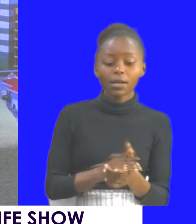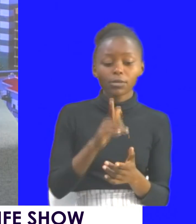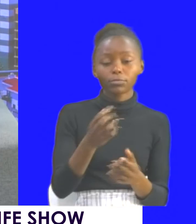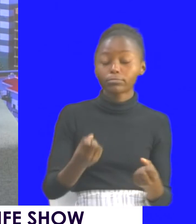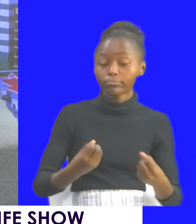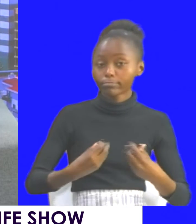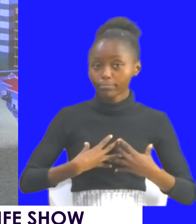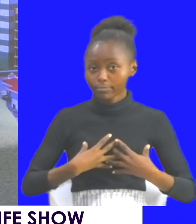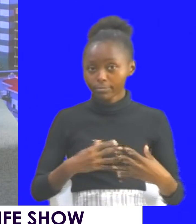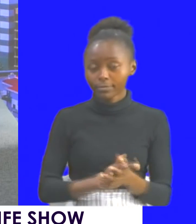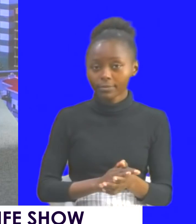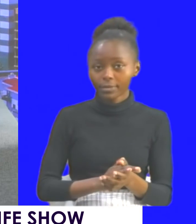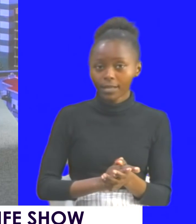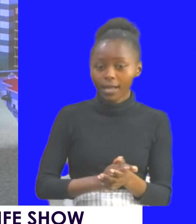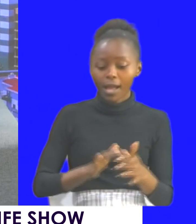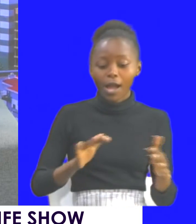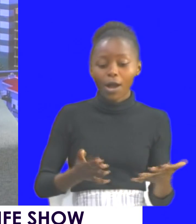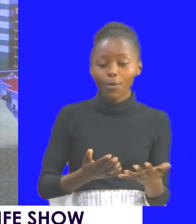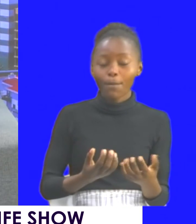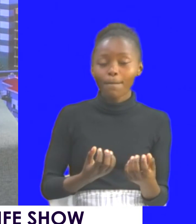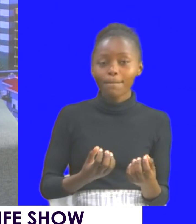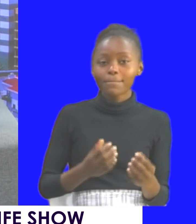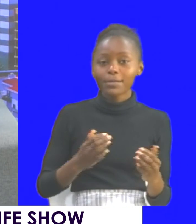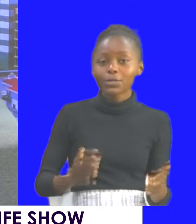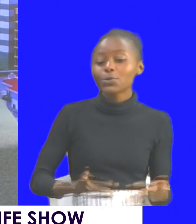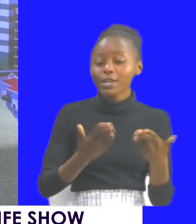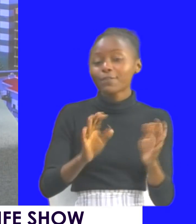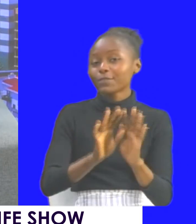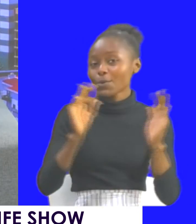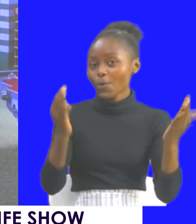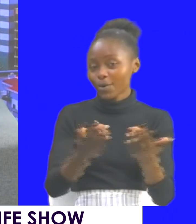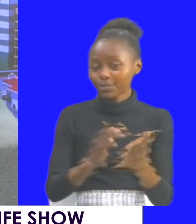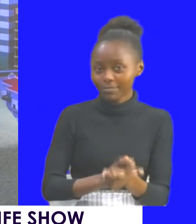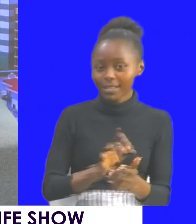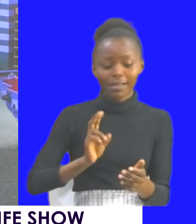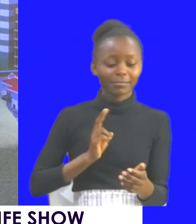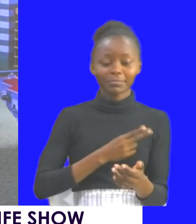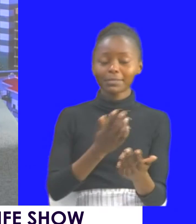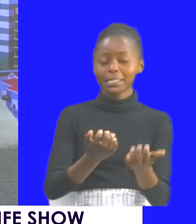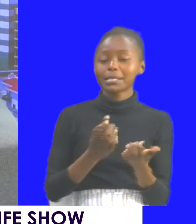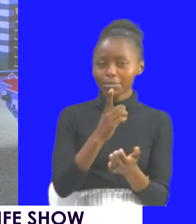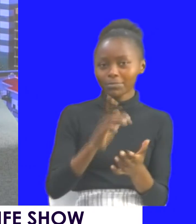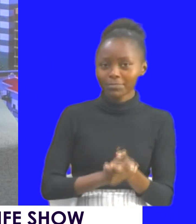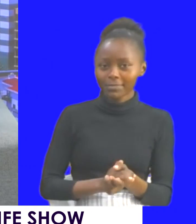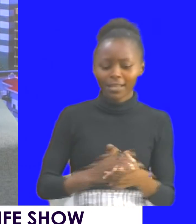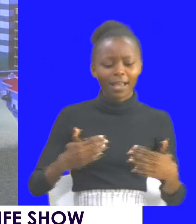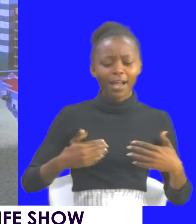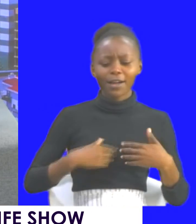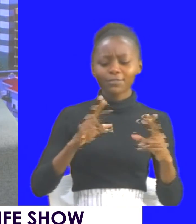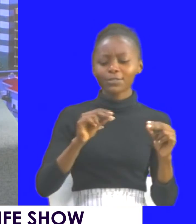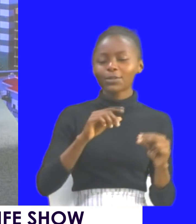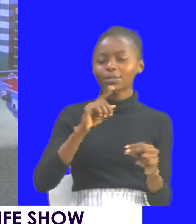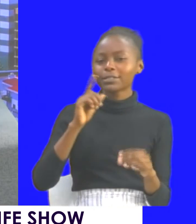surprised at how much you have to offer the world. We need you. There is no time for you to